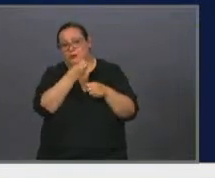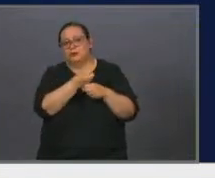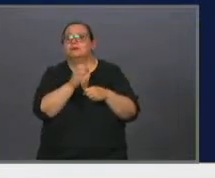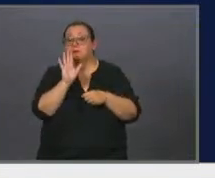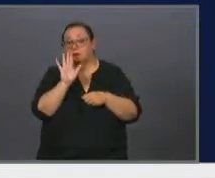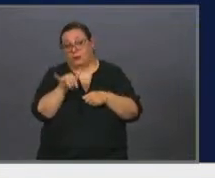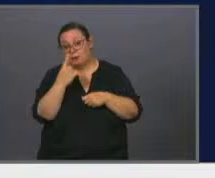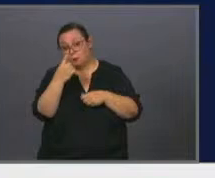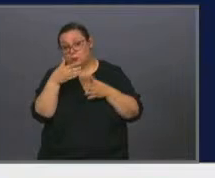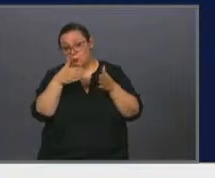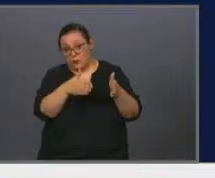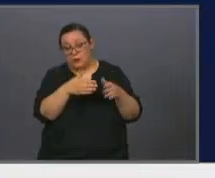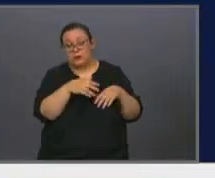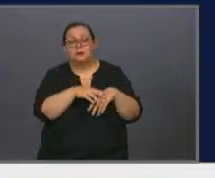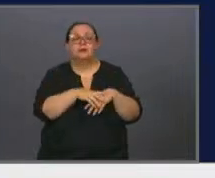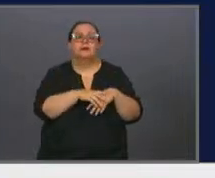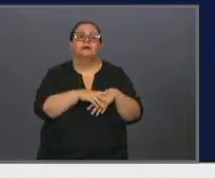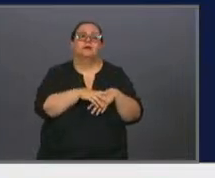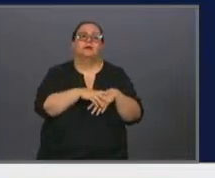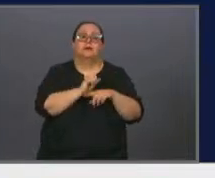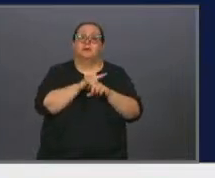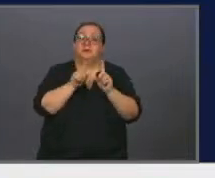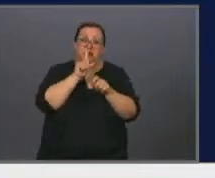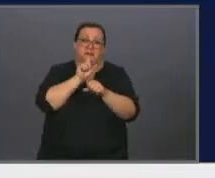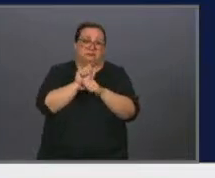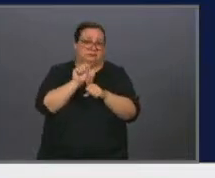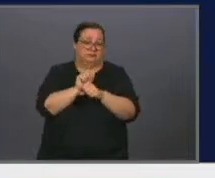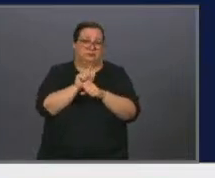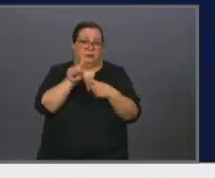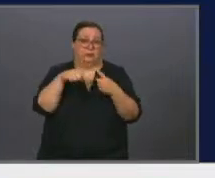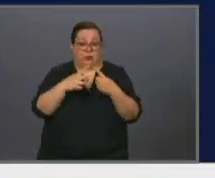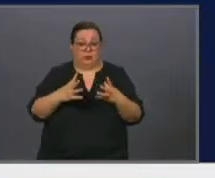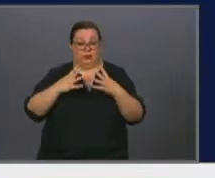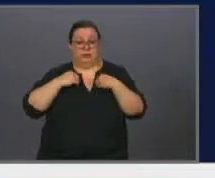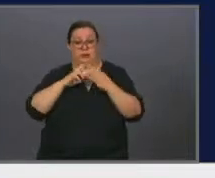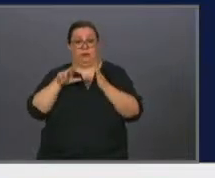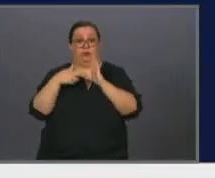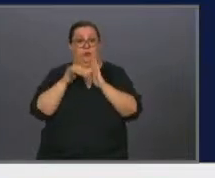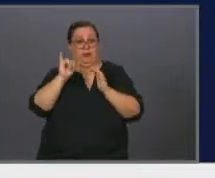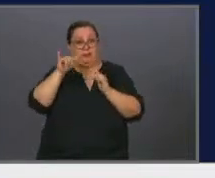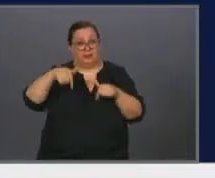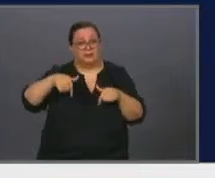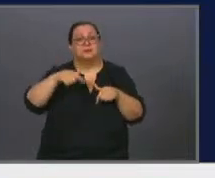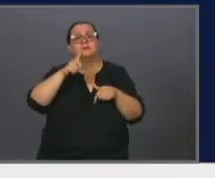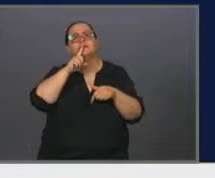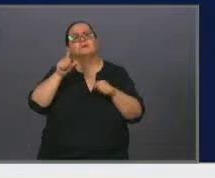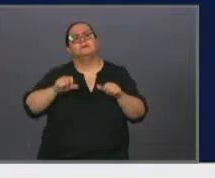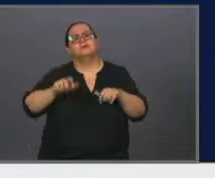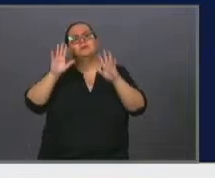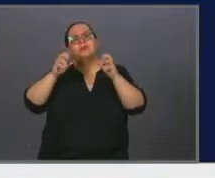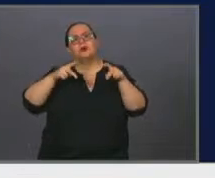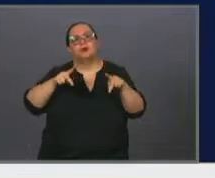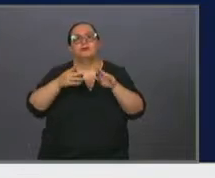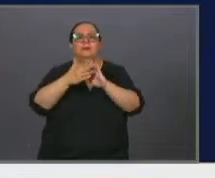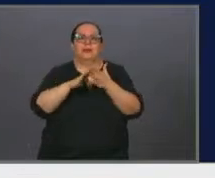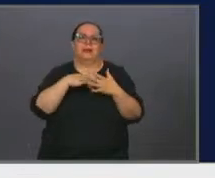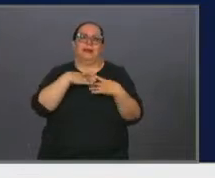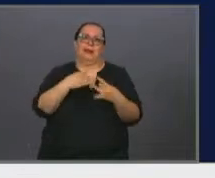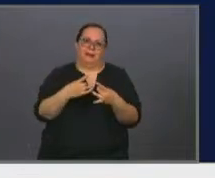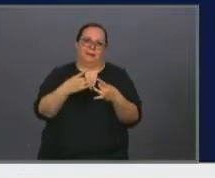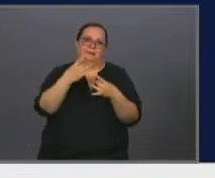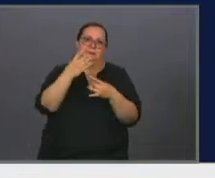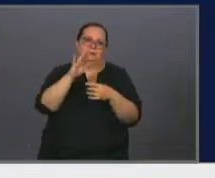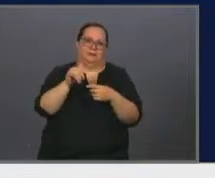way. The truth is when you take on a role like this, you give up the opportunity to be liked by everybody, to be agreed